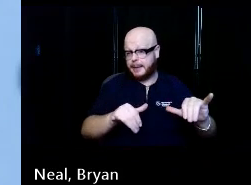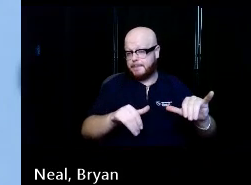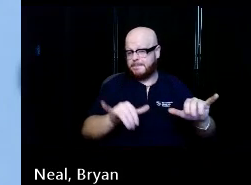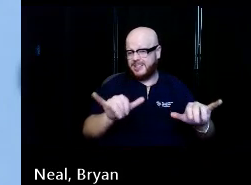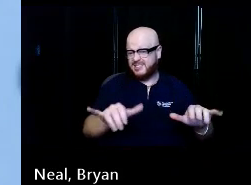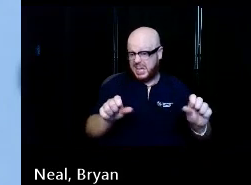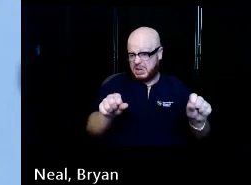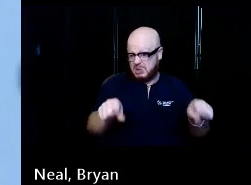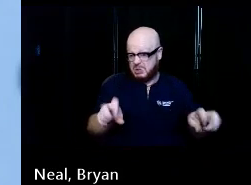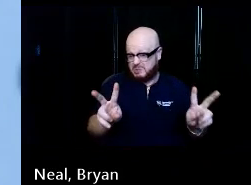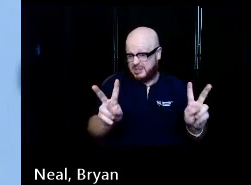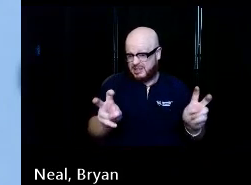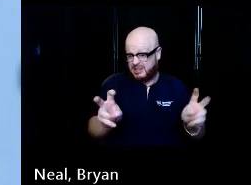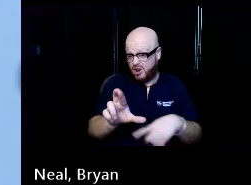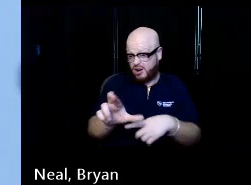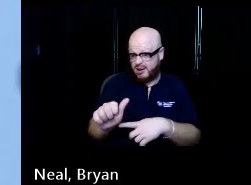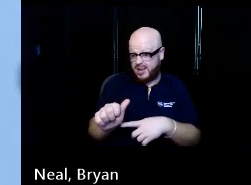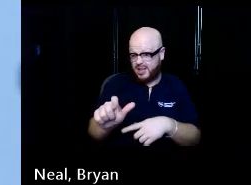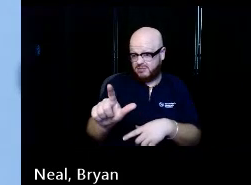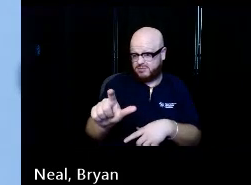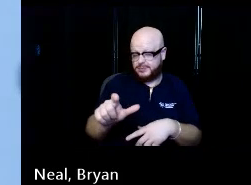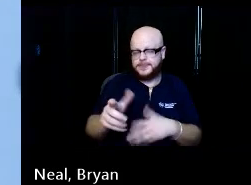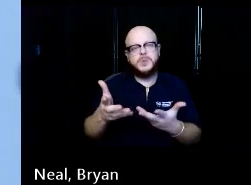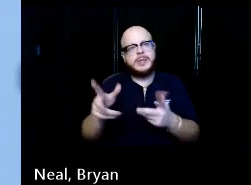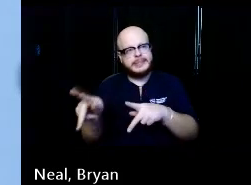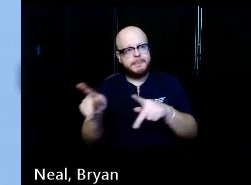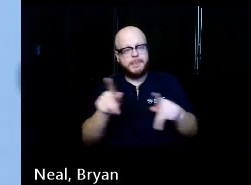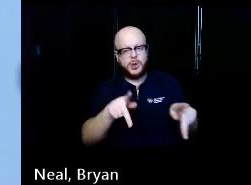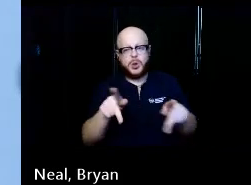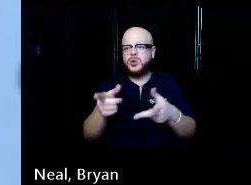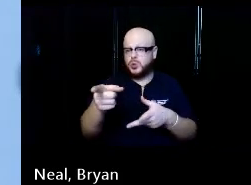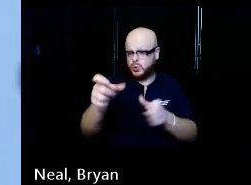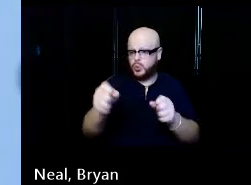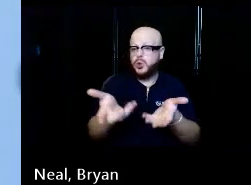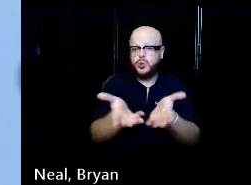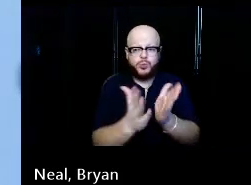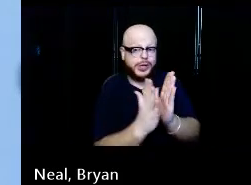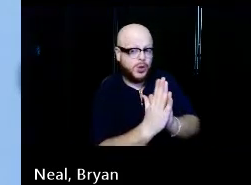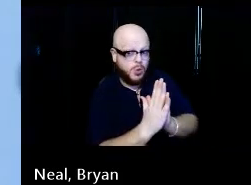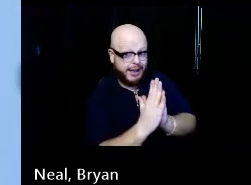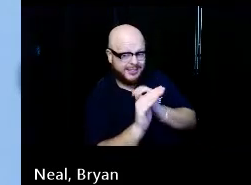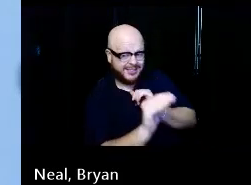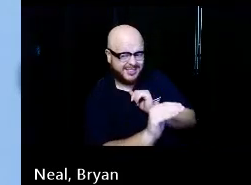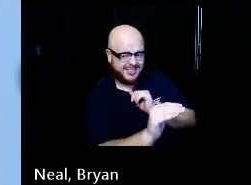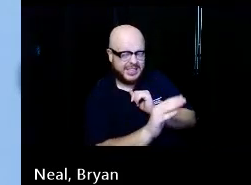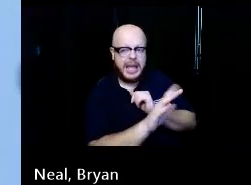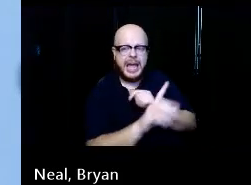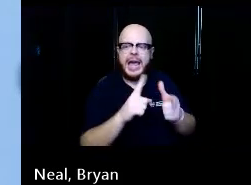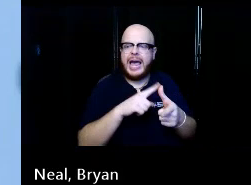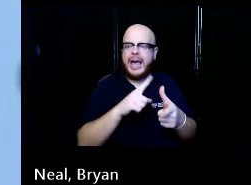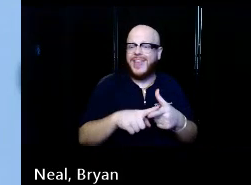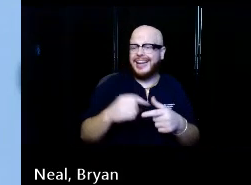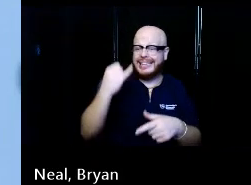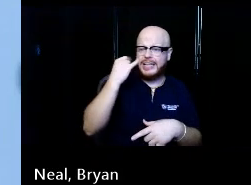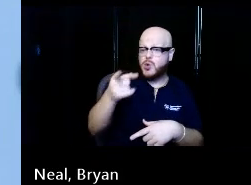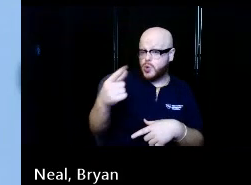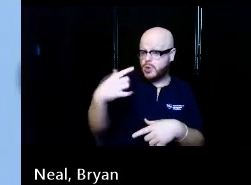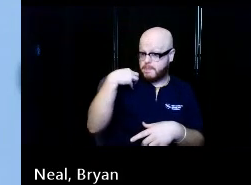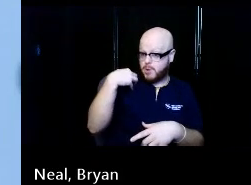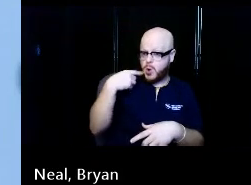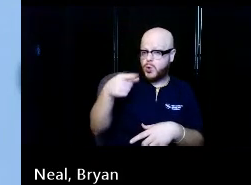so similarly, the request can be made, and then you would want to, as the employer, talk about what is the barrier to the